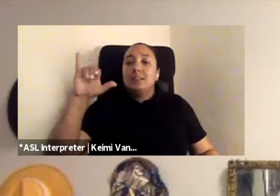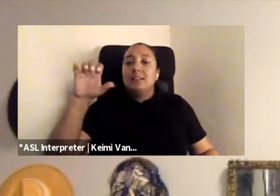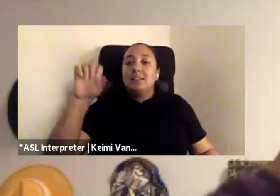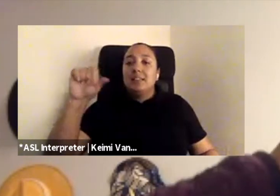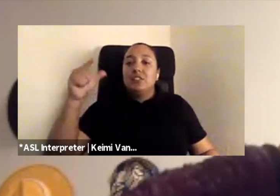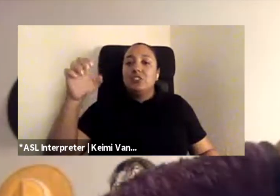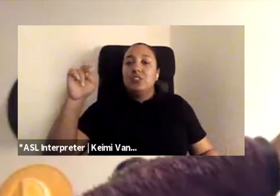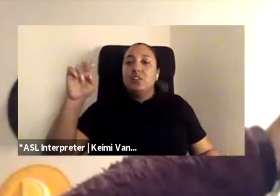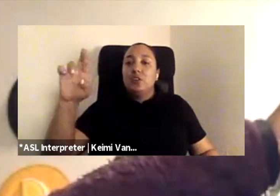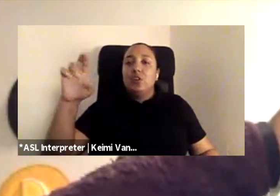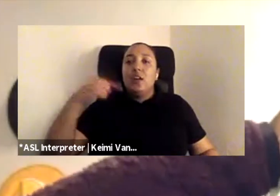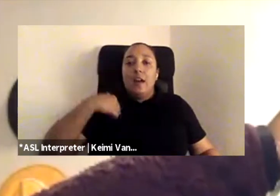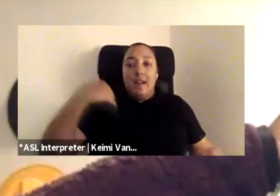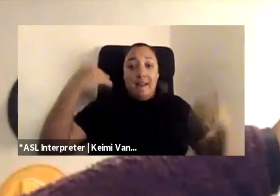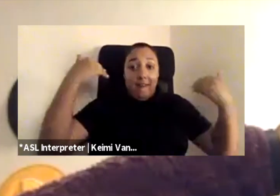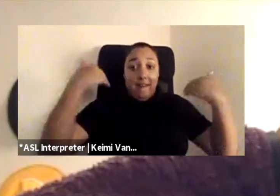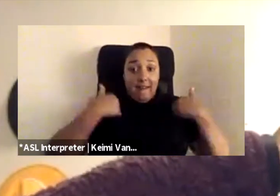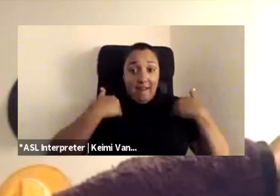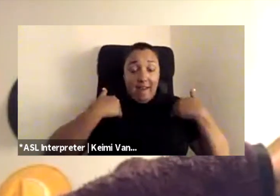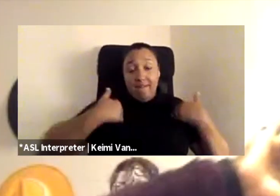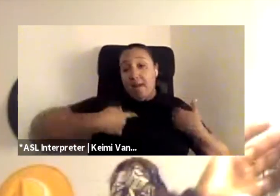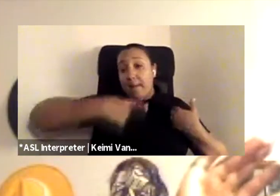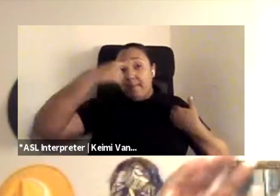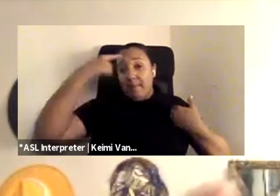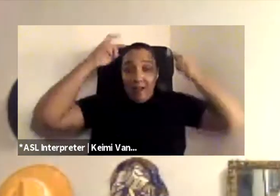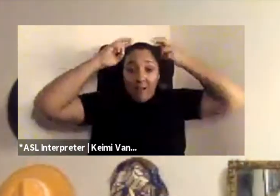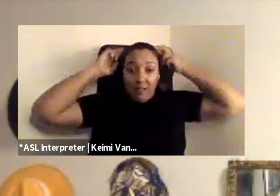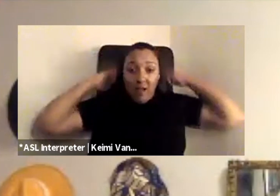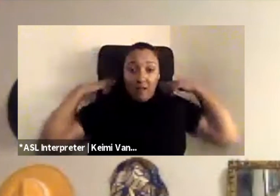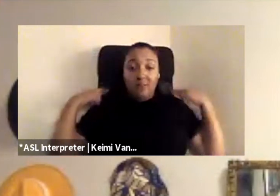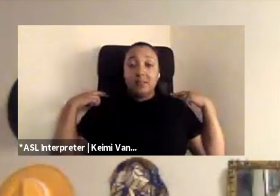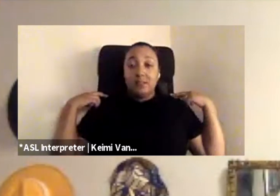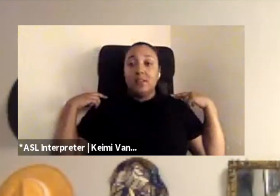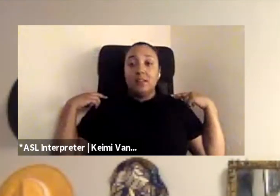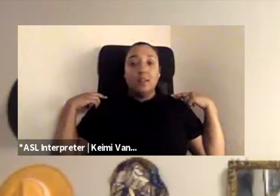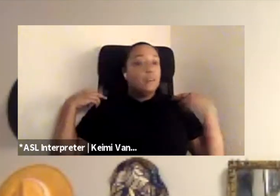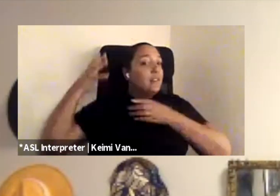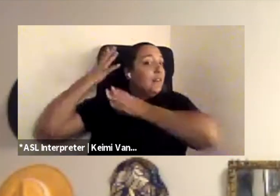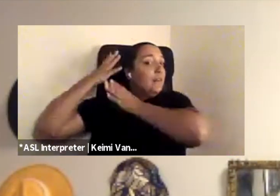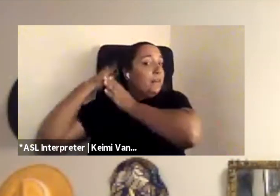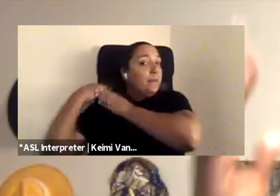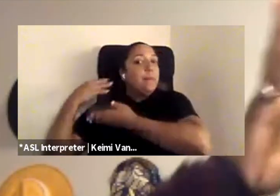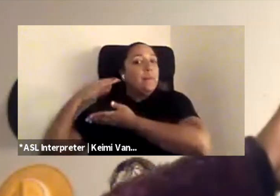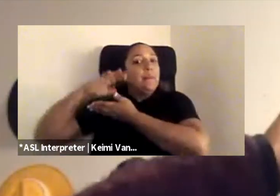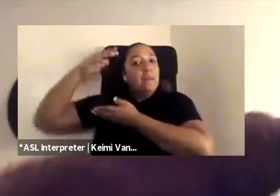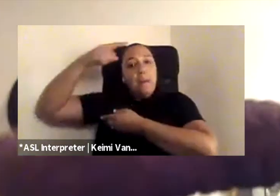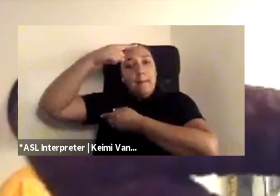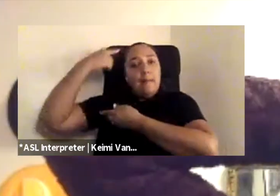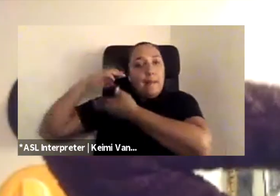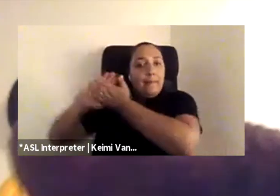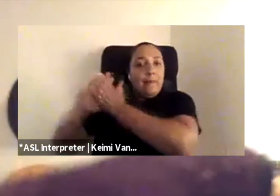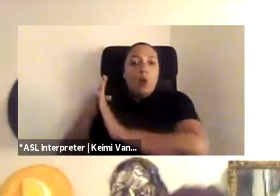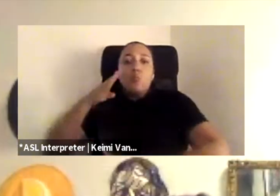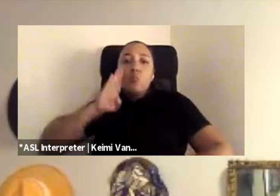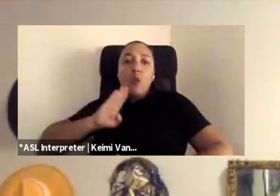and I have Black locks that are ombre to brown, and they are pulled back